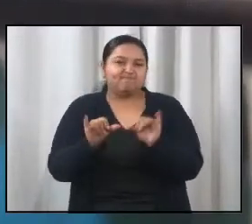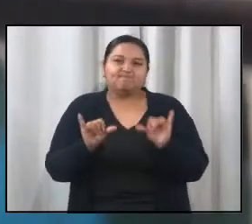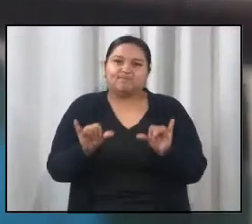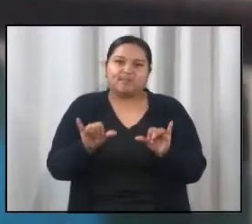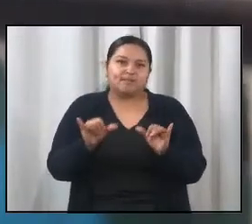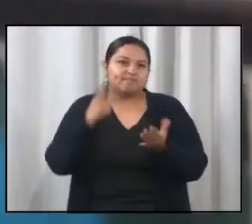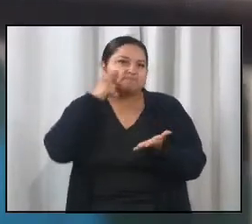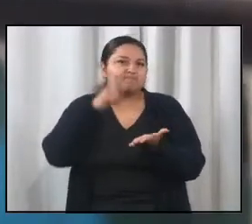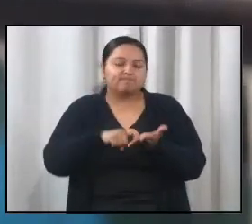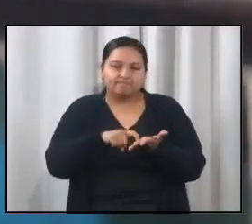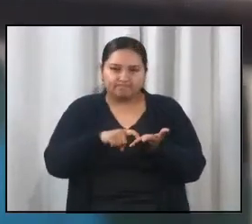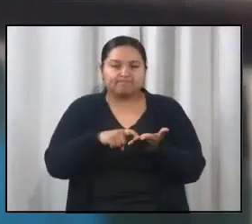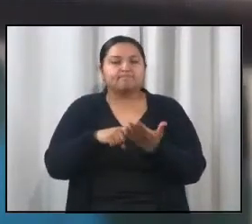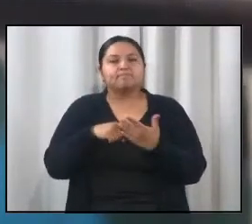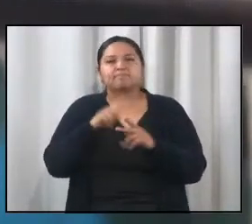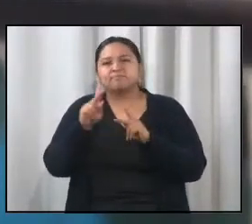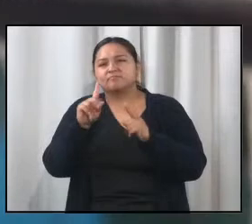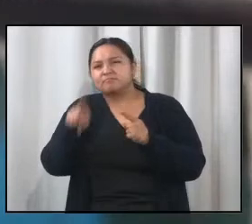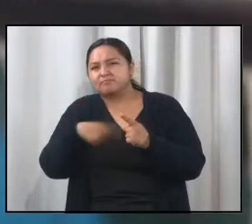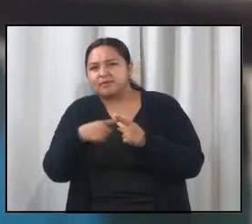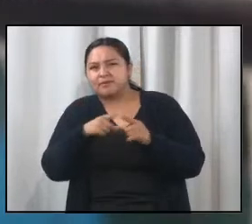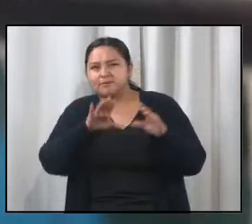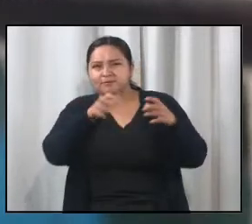as we look at who's experiencing